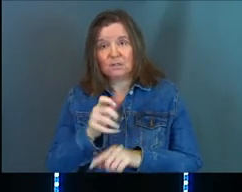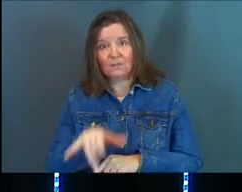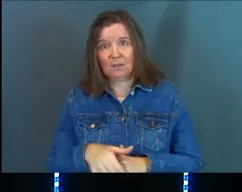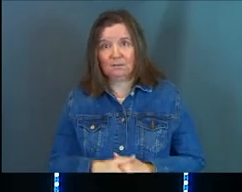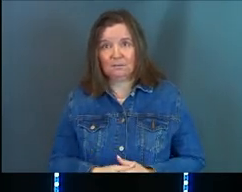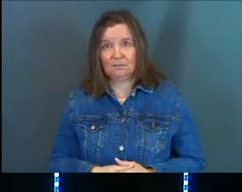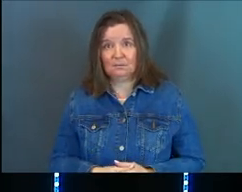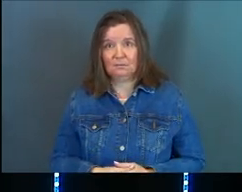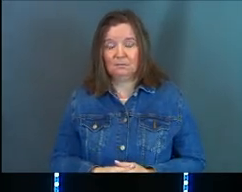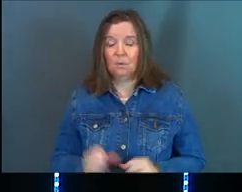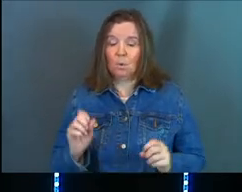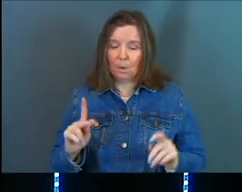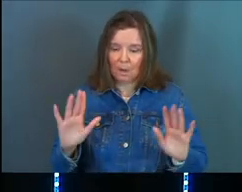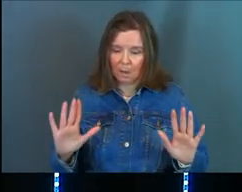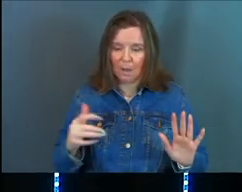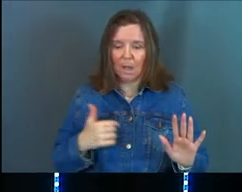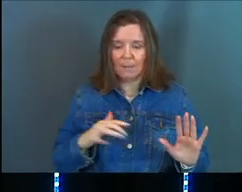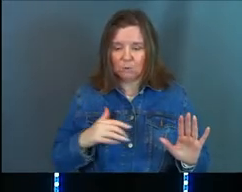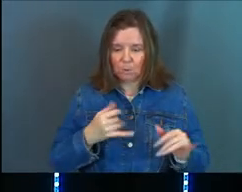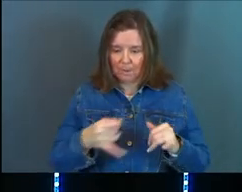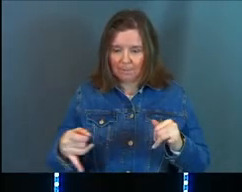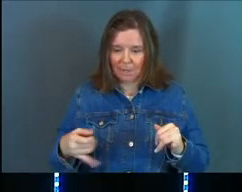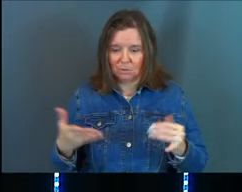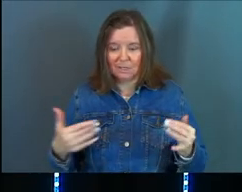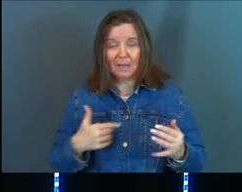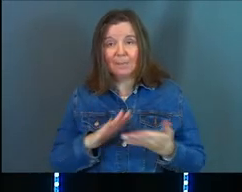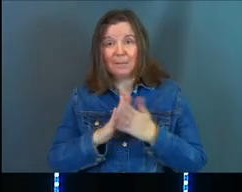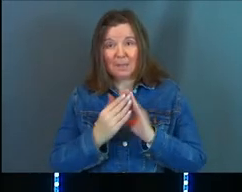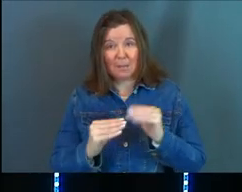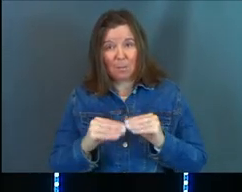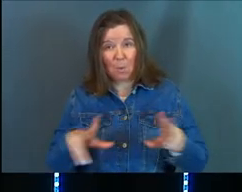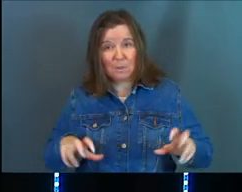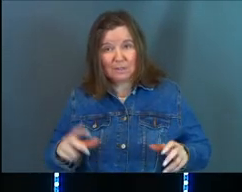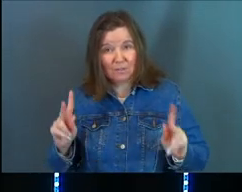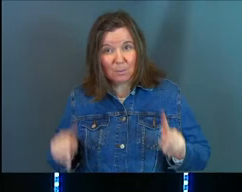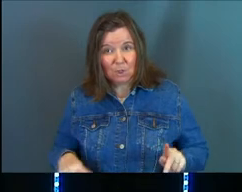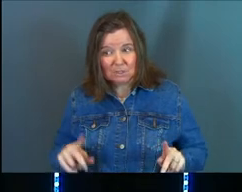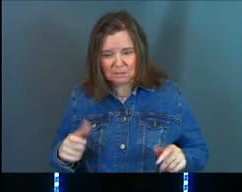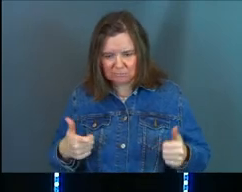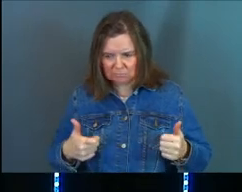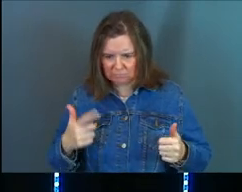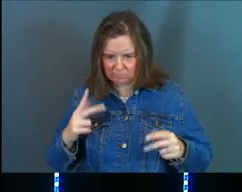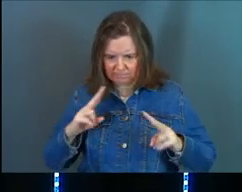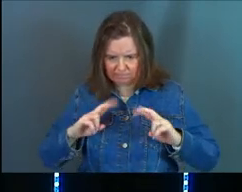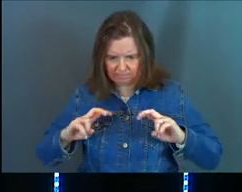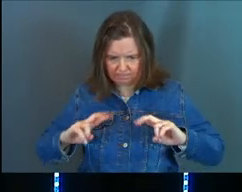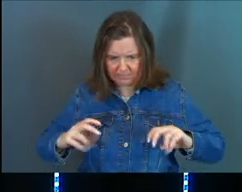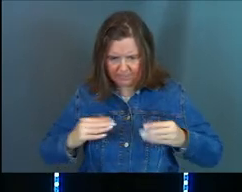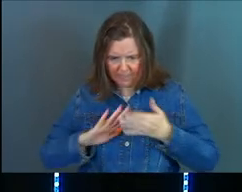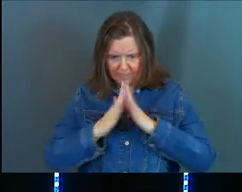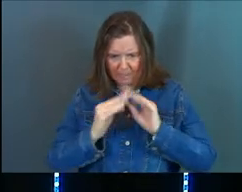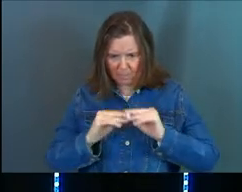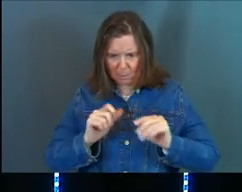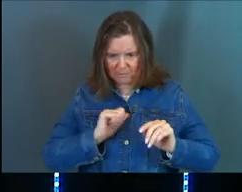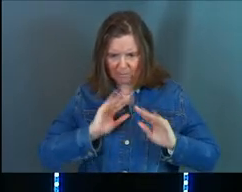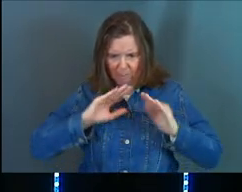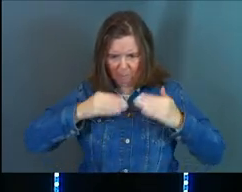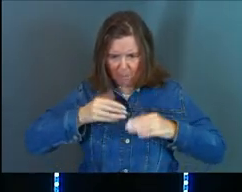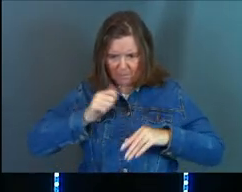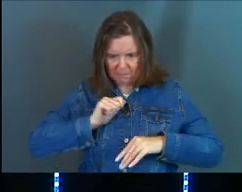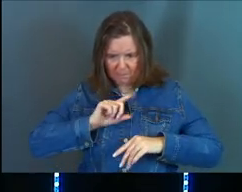that. Like, okay, I'm doing boundaries here. Am I becoming a more selfish person? Am I becoming, over time, a more self-centered